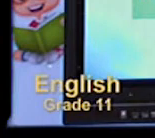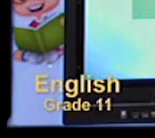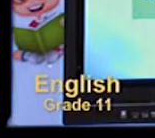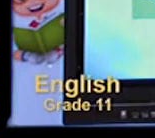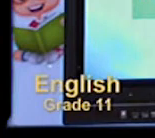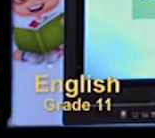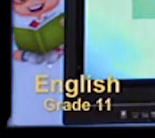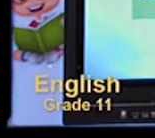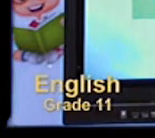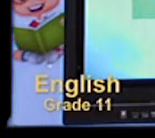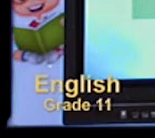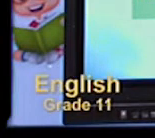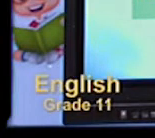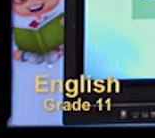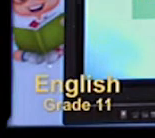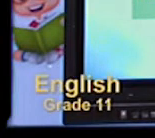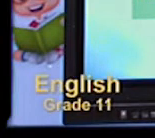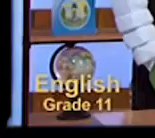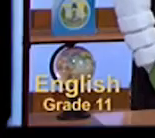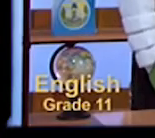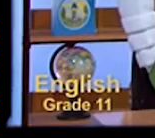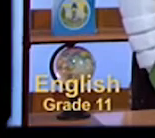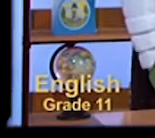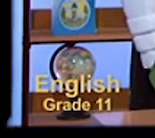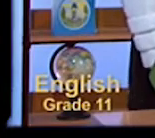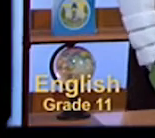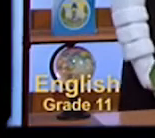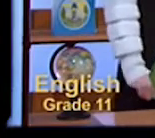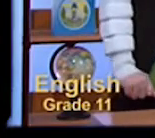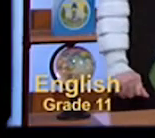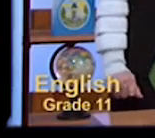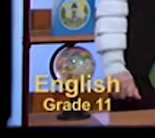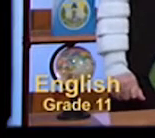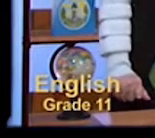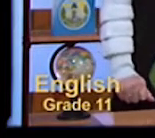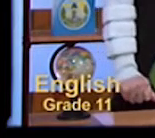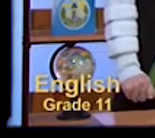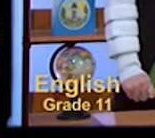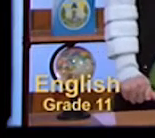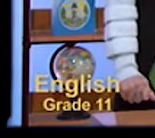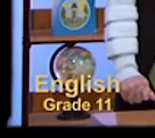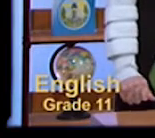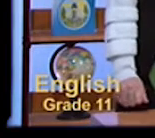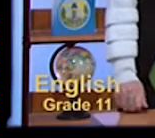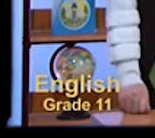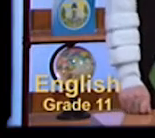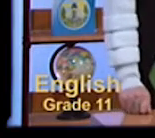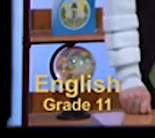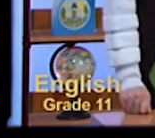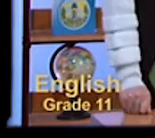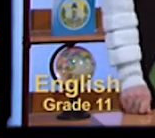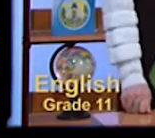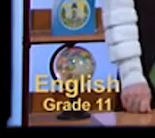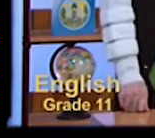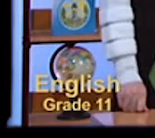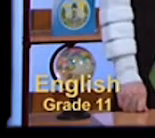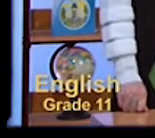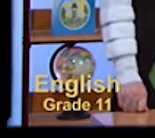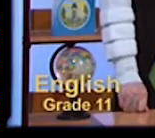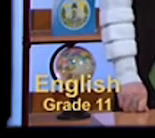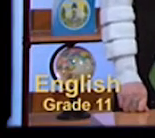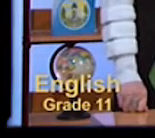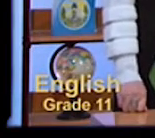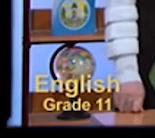this action happens. Now, you know how to do this task. I have shown you